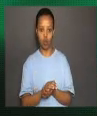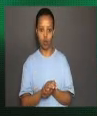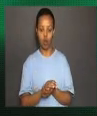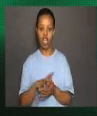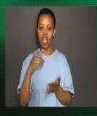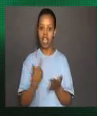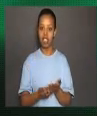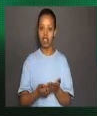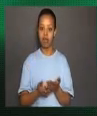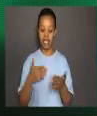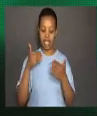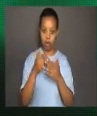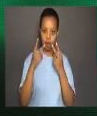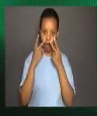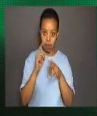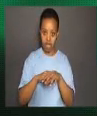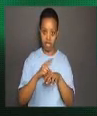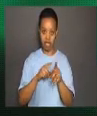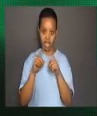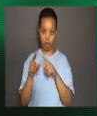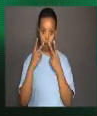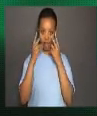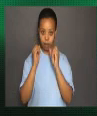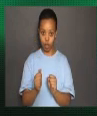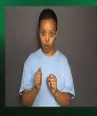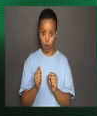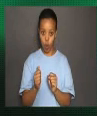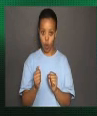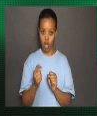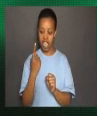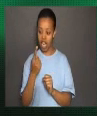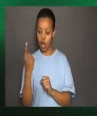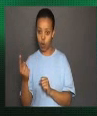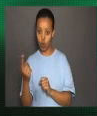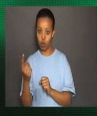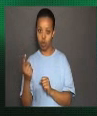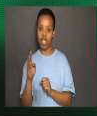take a closer look, we can see the individual base pairs.